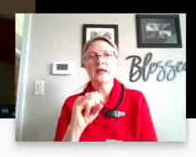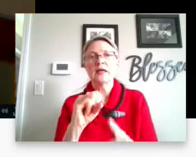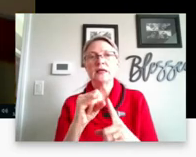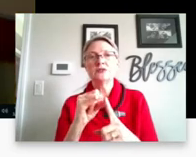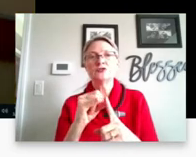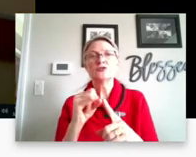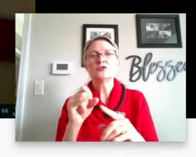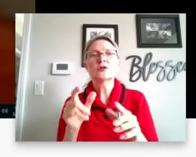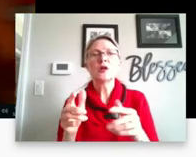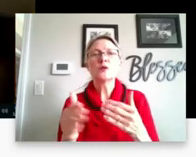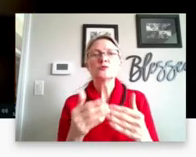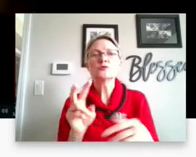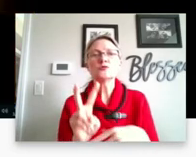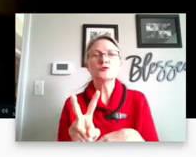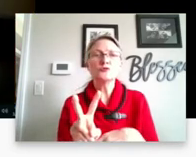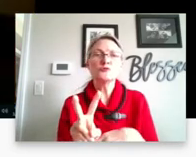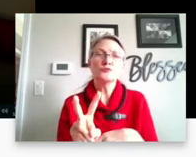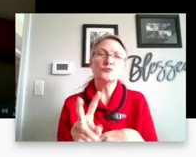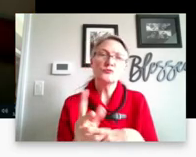a tally mark there.